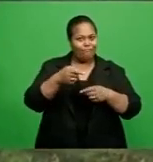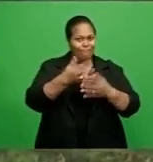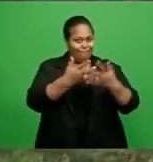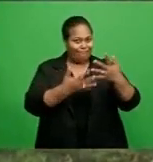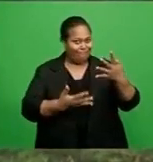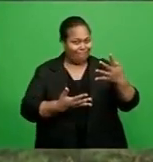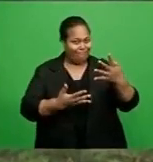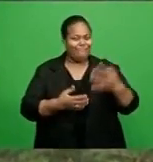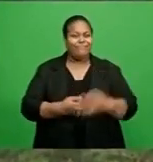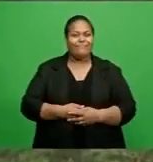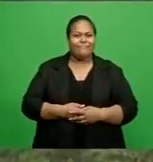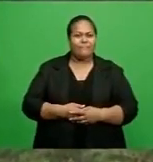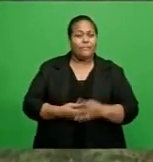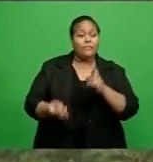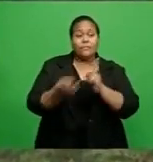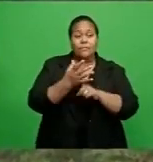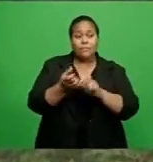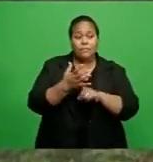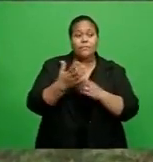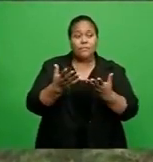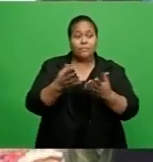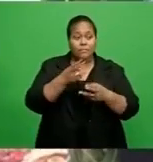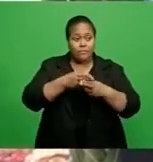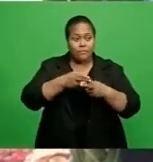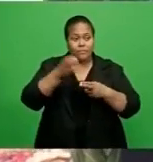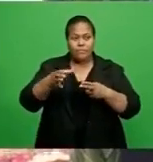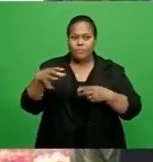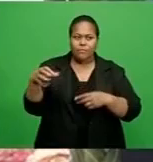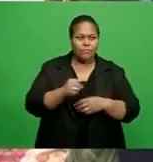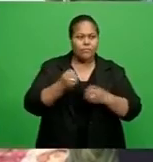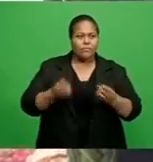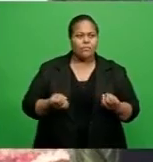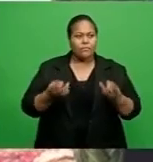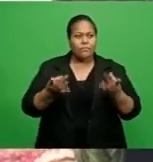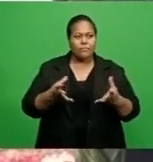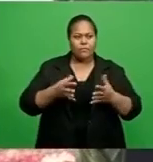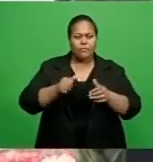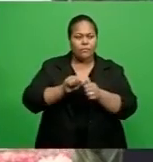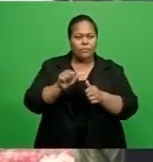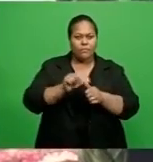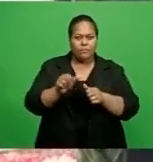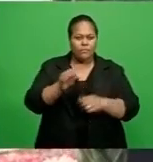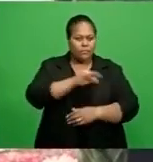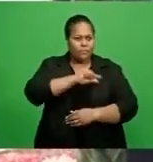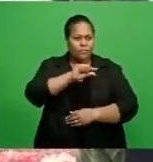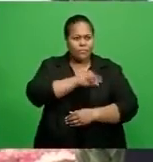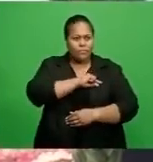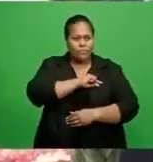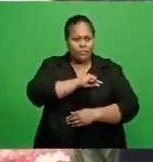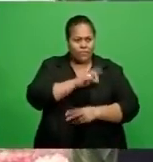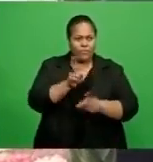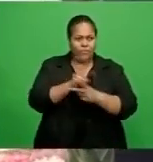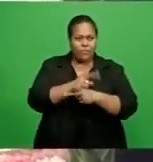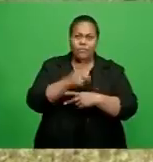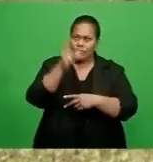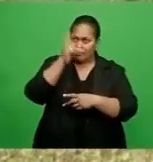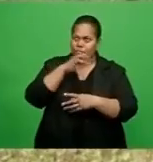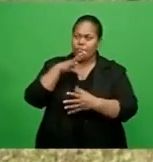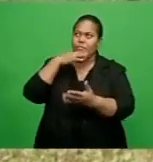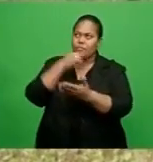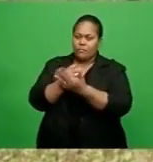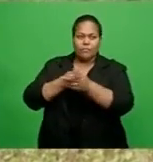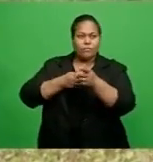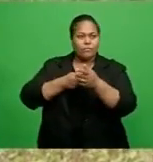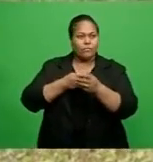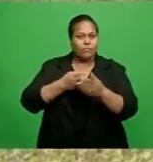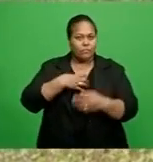also crucial for farmers to provide the best quality produce so Fiji can secure more markets overseas.